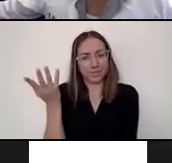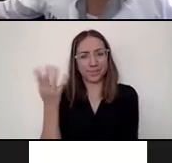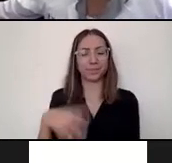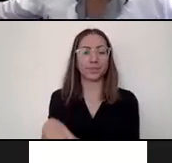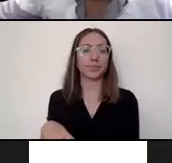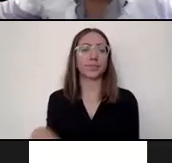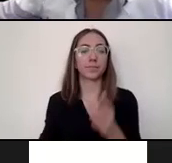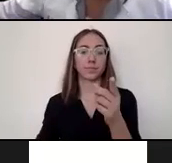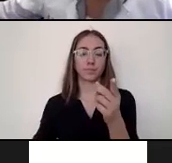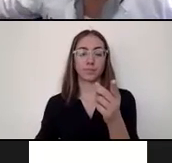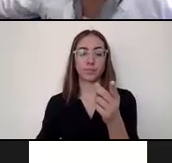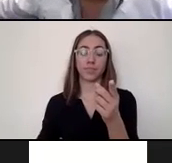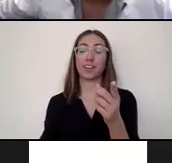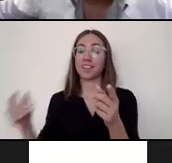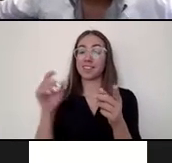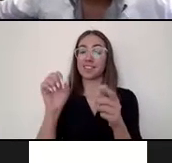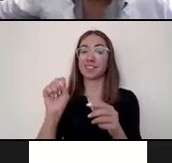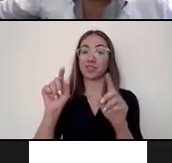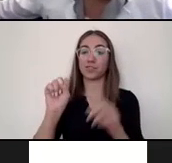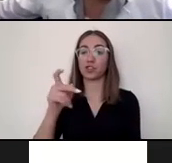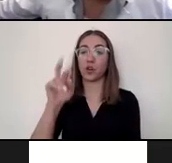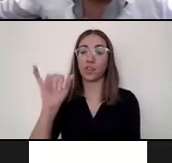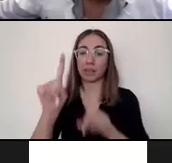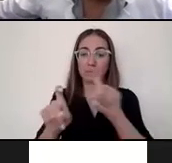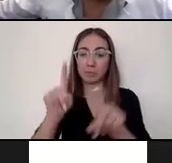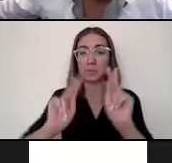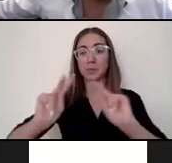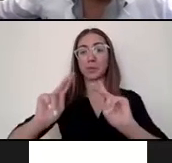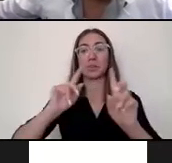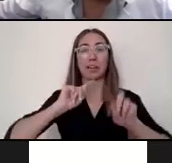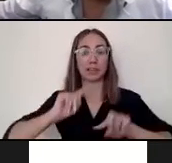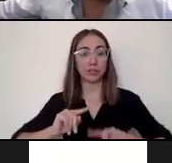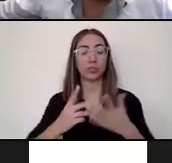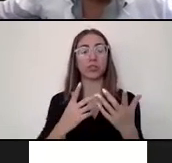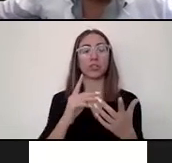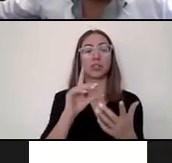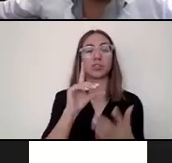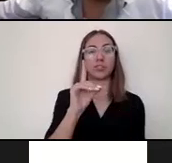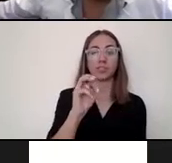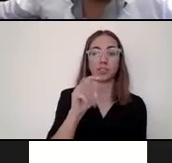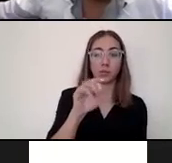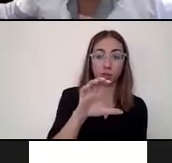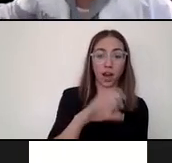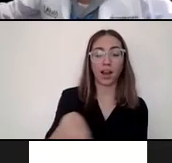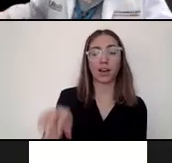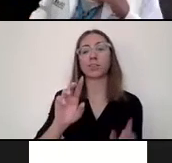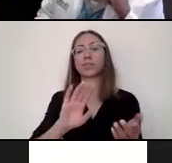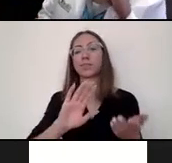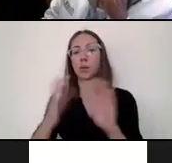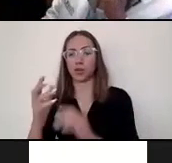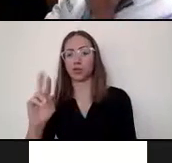This is a Gallup survey released a few weeks ago, but showing among Democrats, vaccination rates versus Republicans, 92%